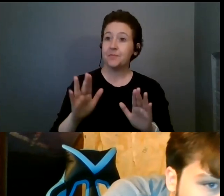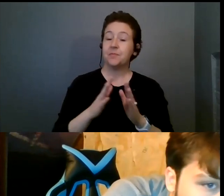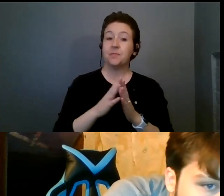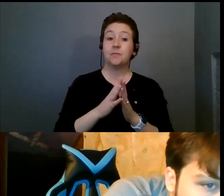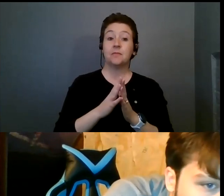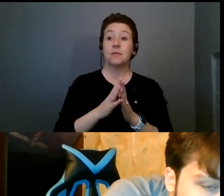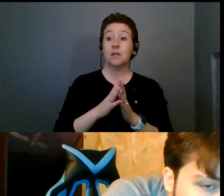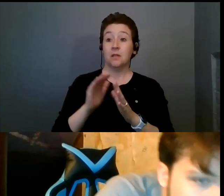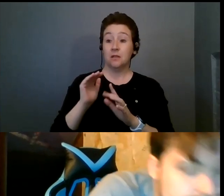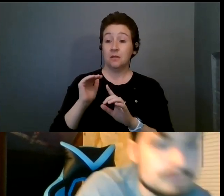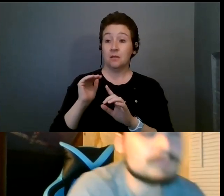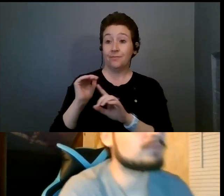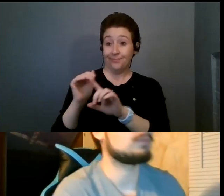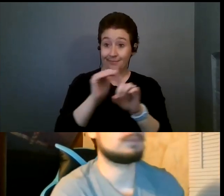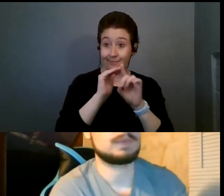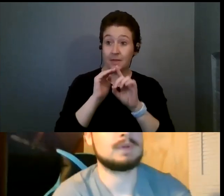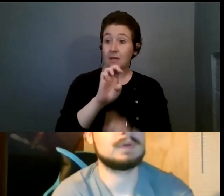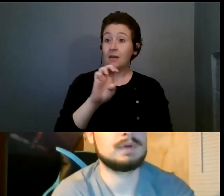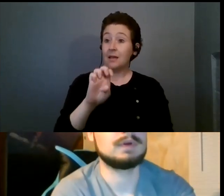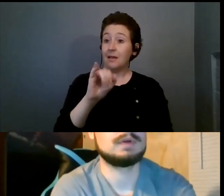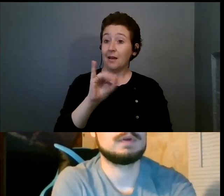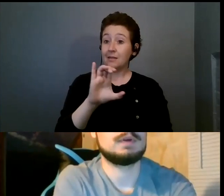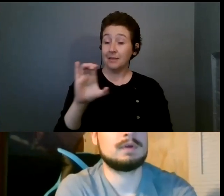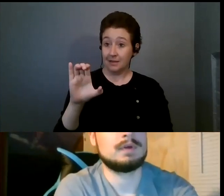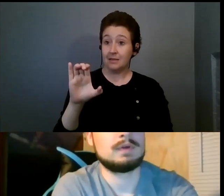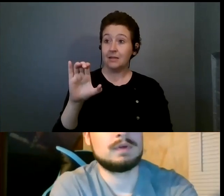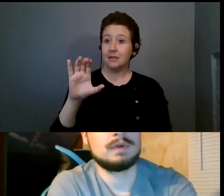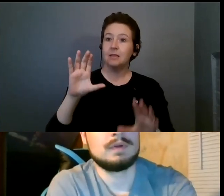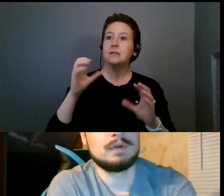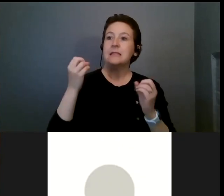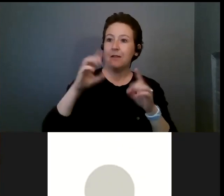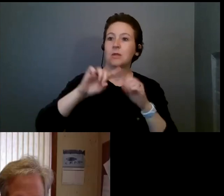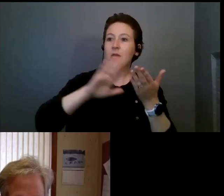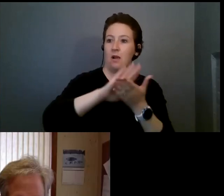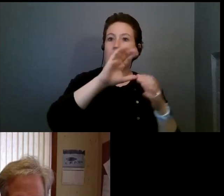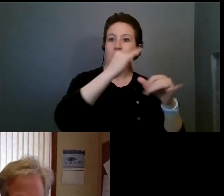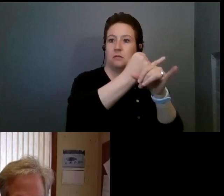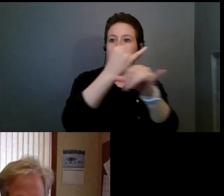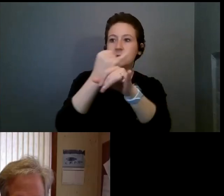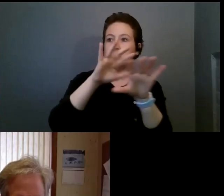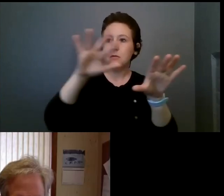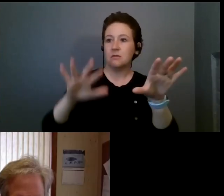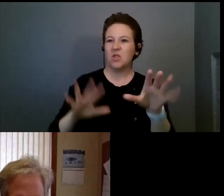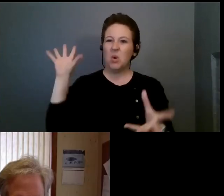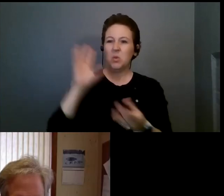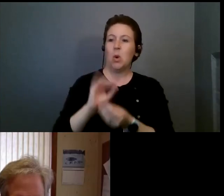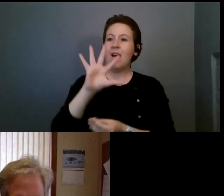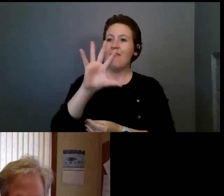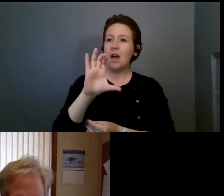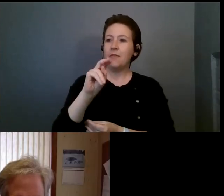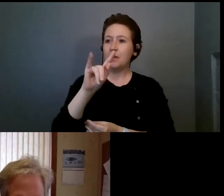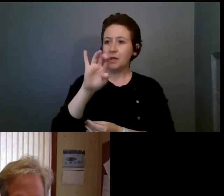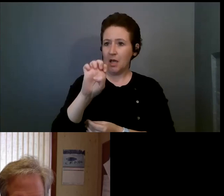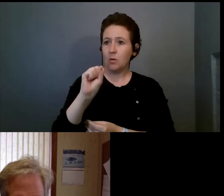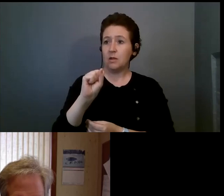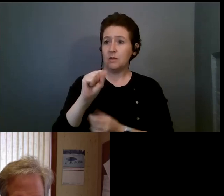Just to remind folks, the Eastern Iowa Community Colleges is a family of colleges across 5 counties. Our principal campuses are